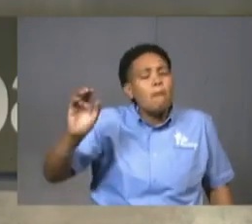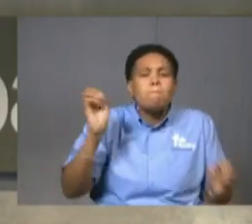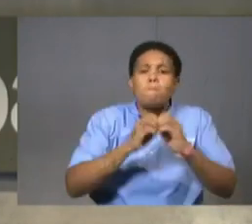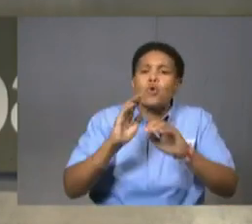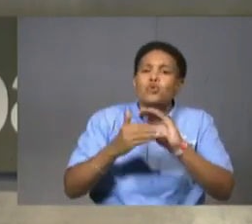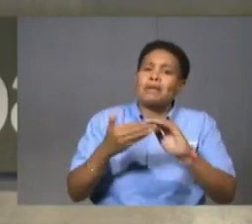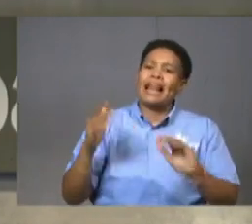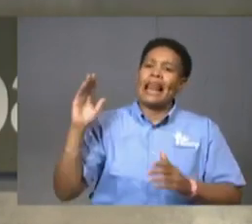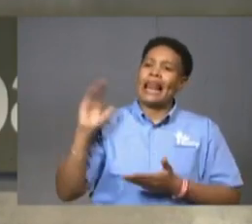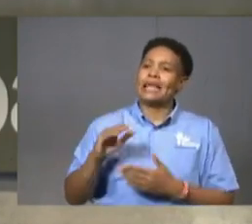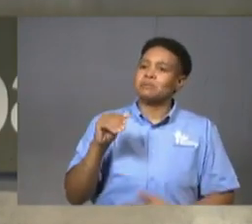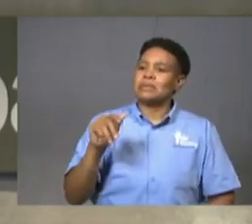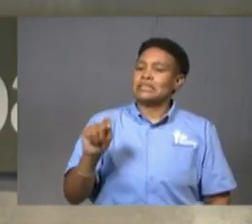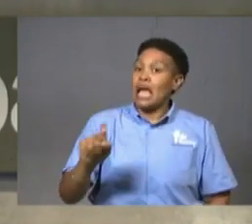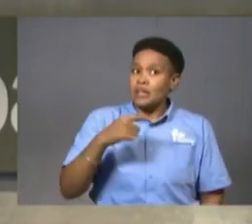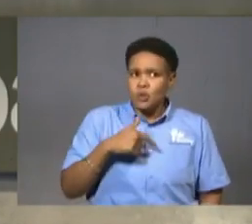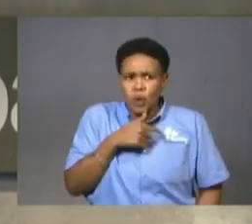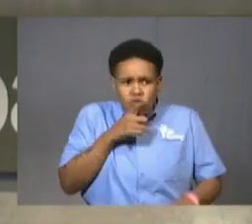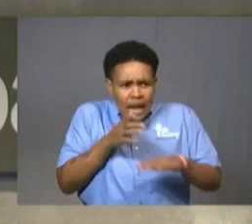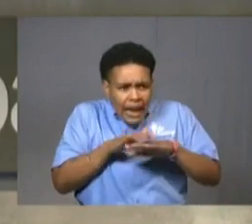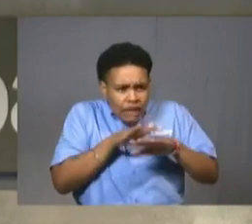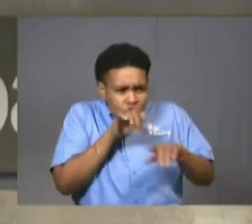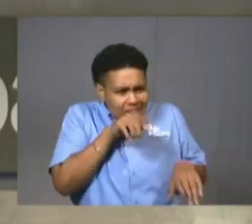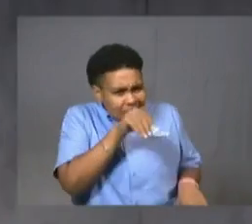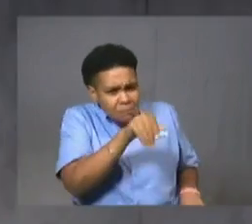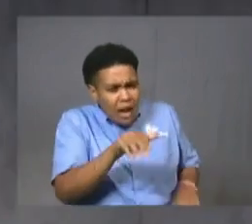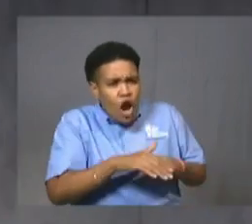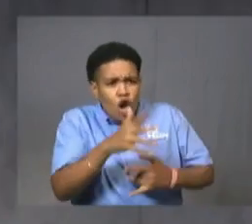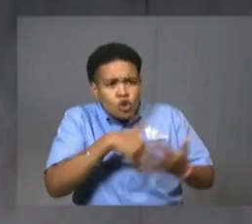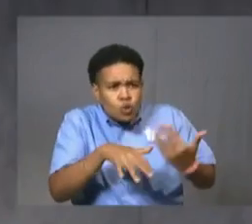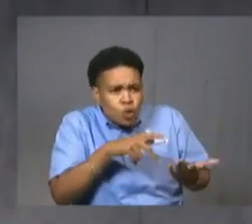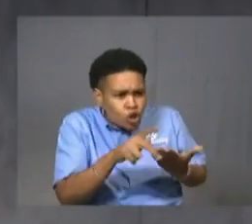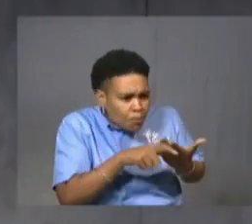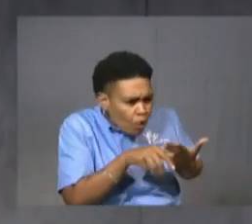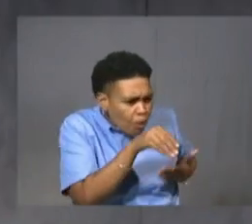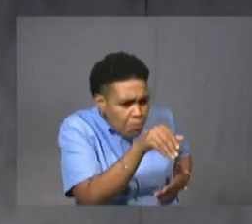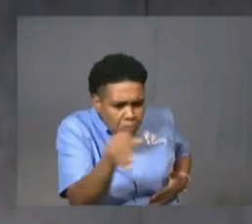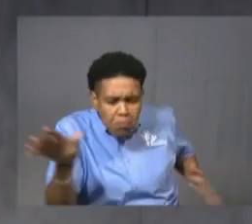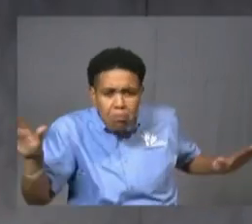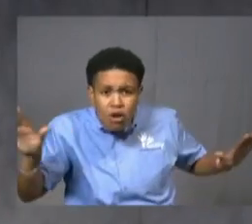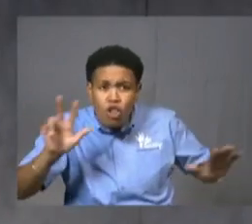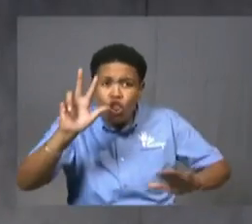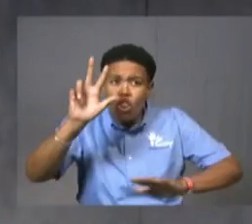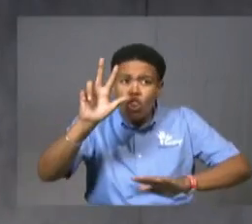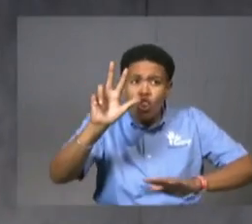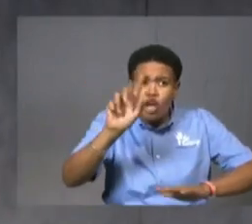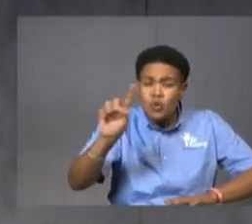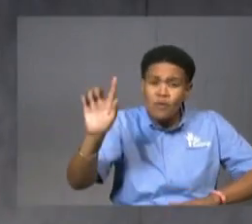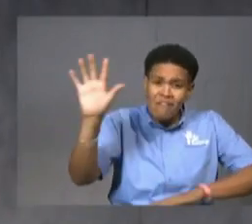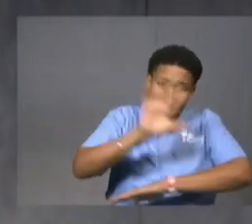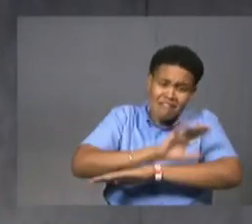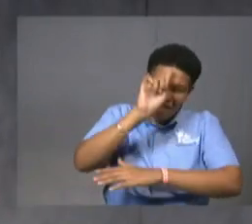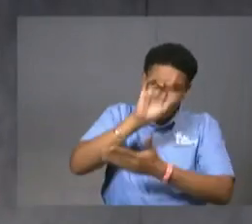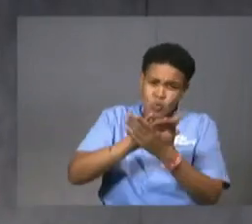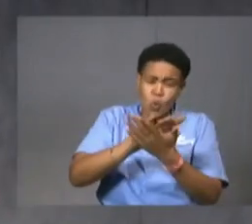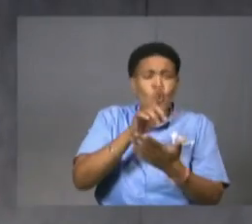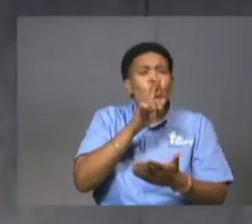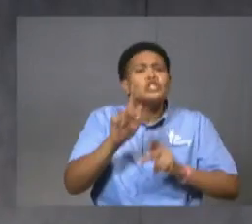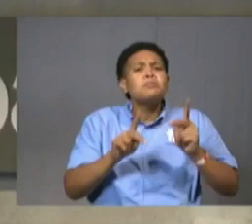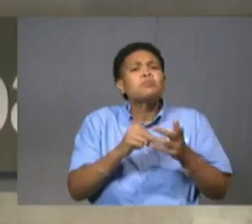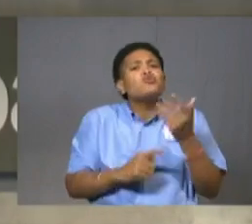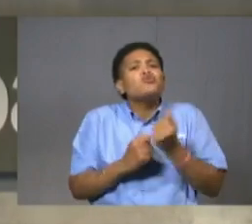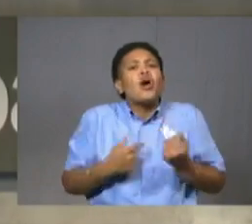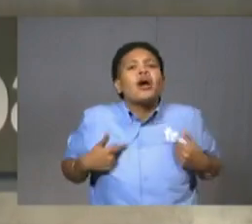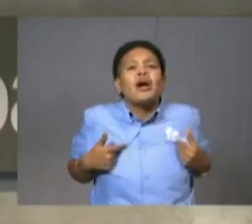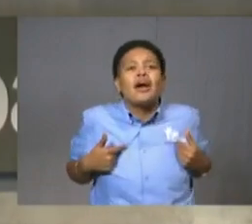We increased spending on social programs, 3 days to 5 days for school lunches. The people trust us because